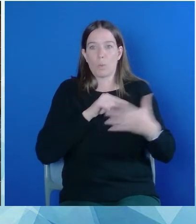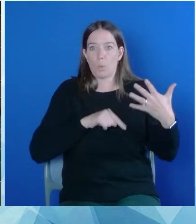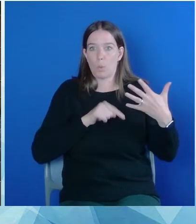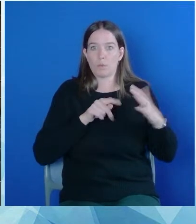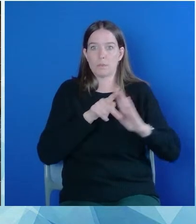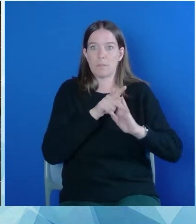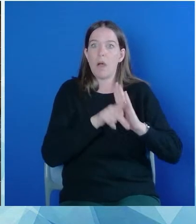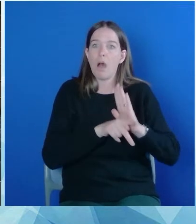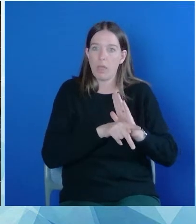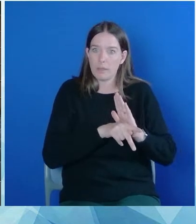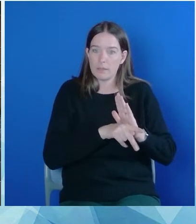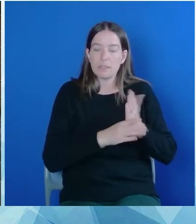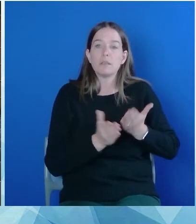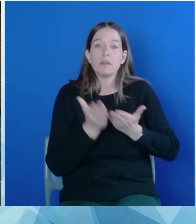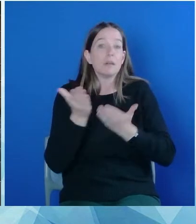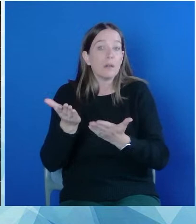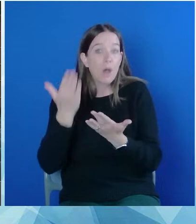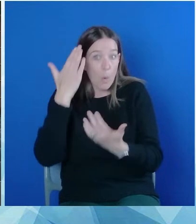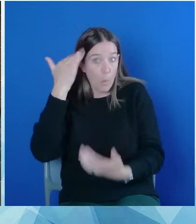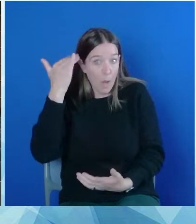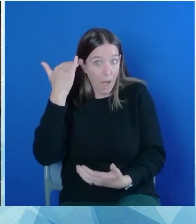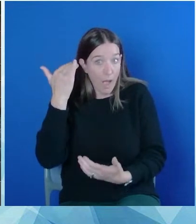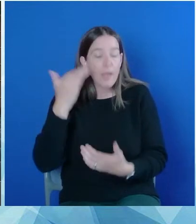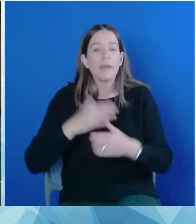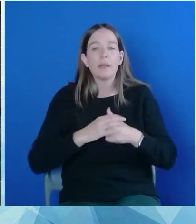forth in response to the